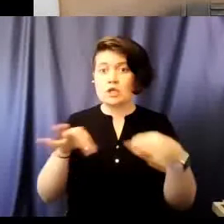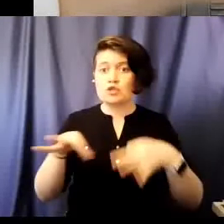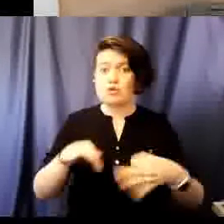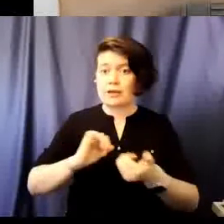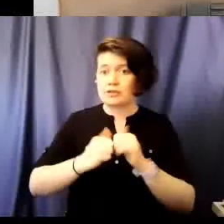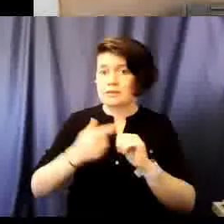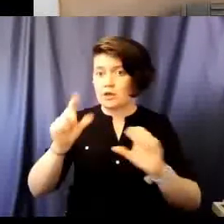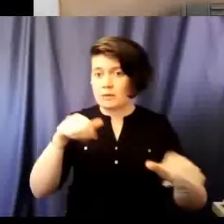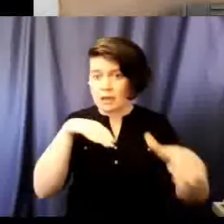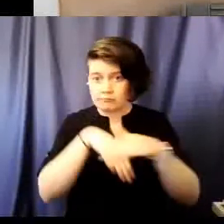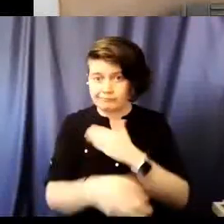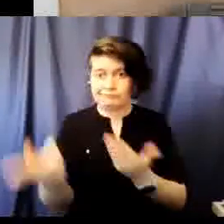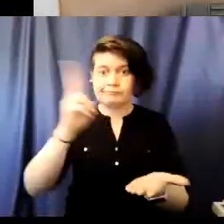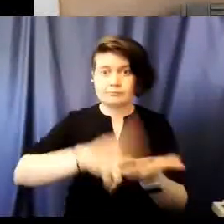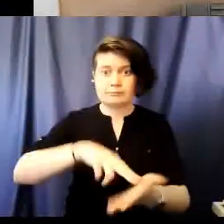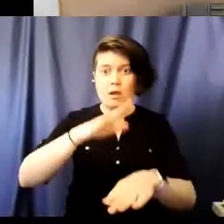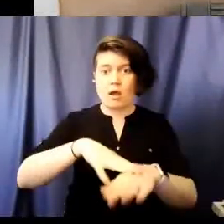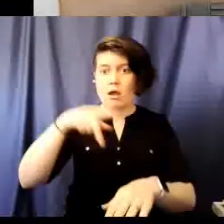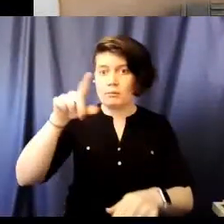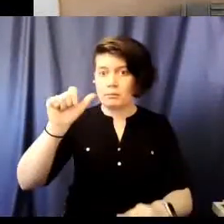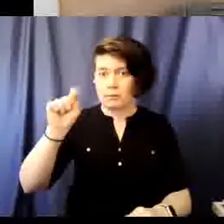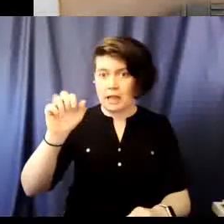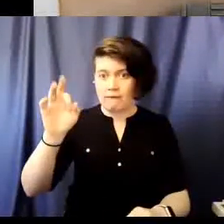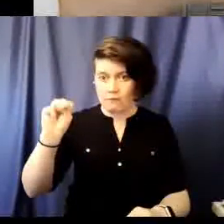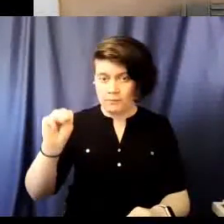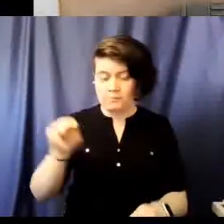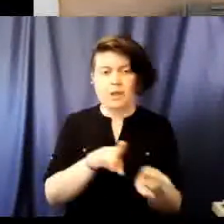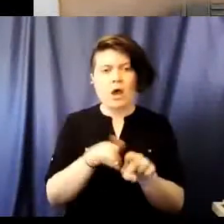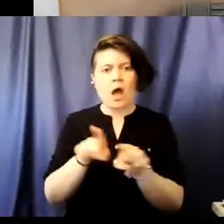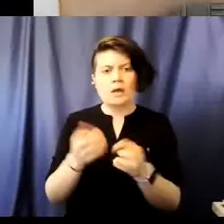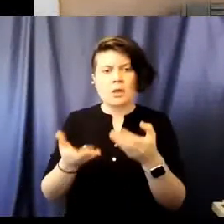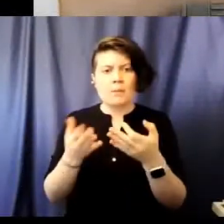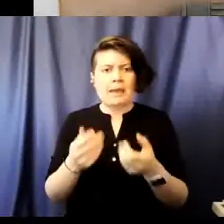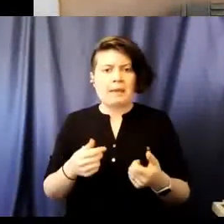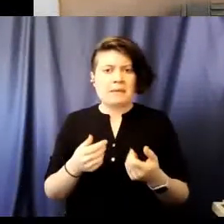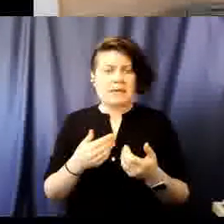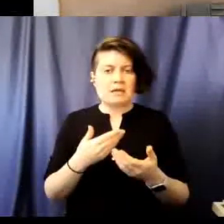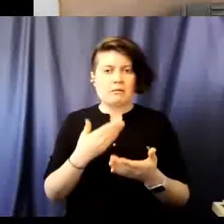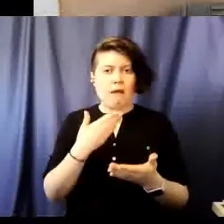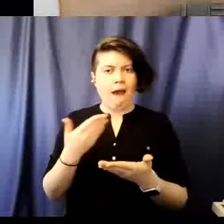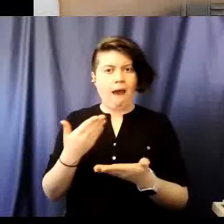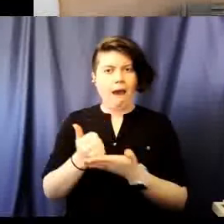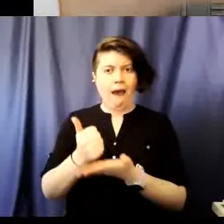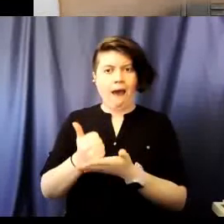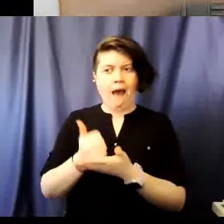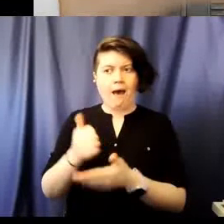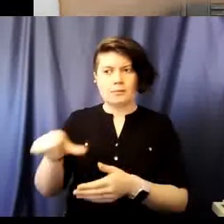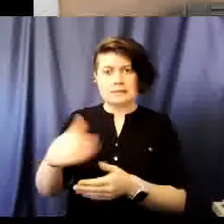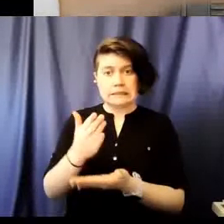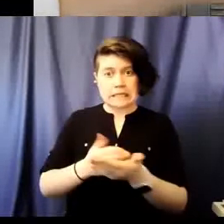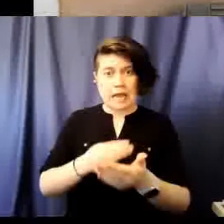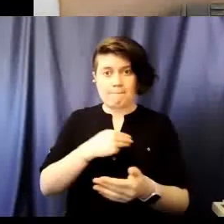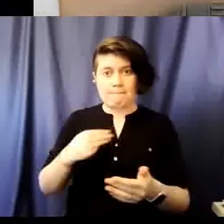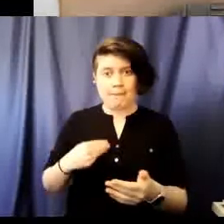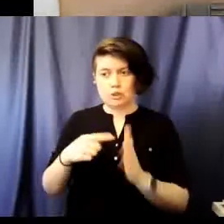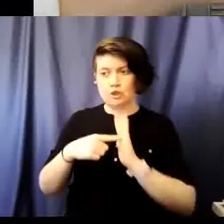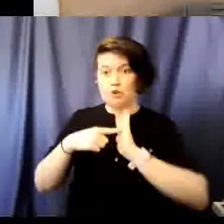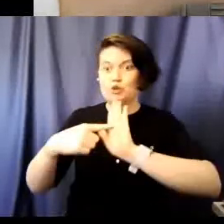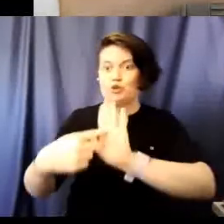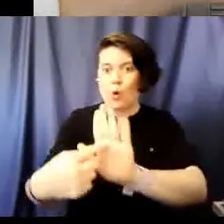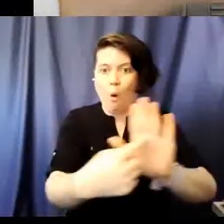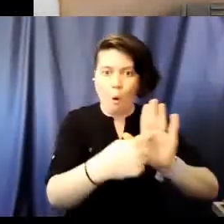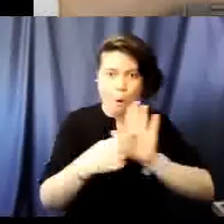the platform, and it also might be helpful to do live tutorials at the beginning of the group. When it comes to securing